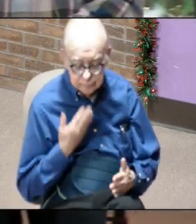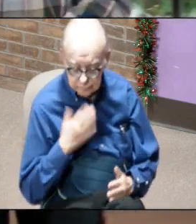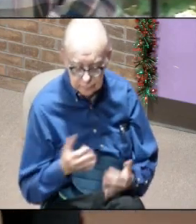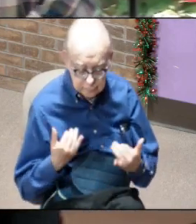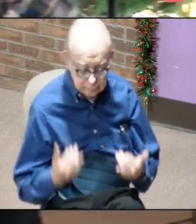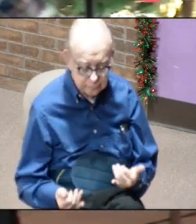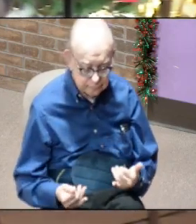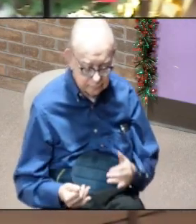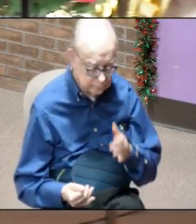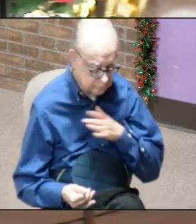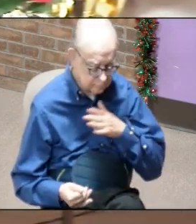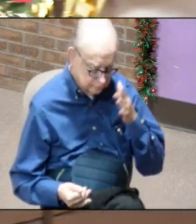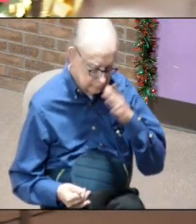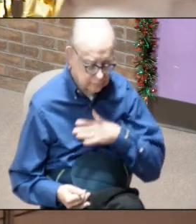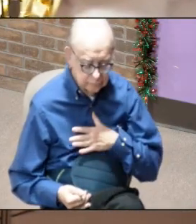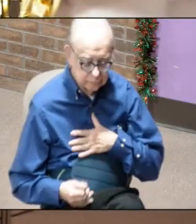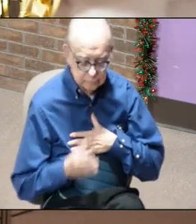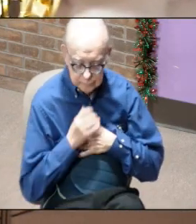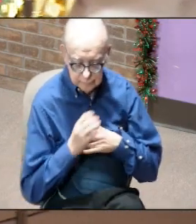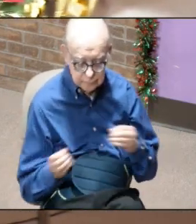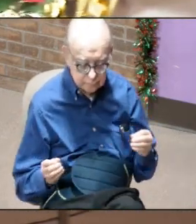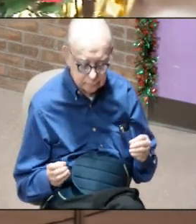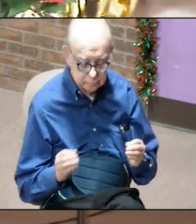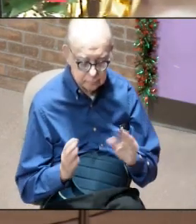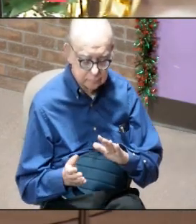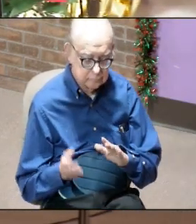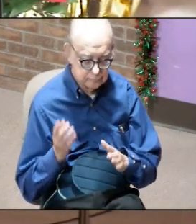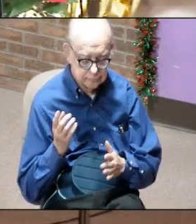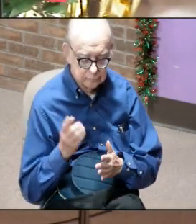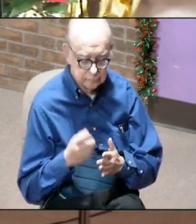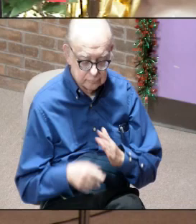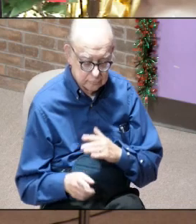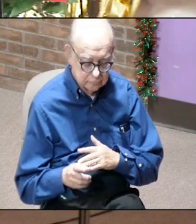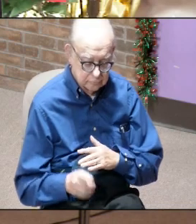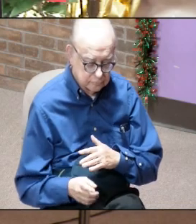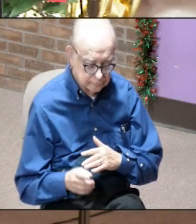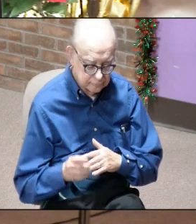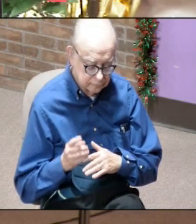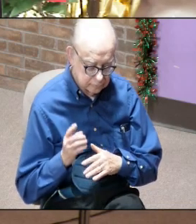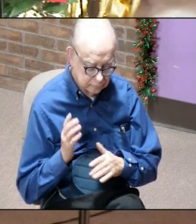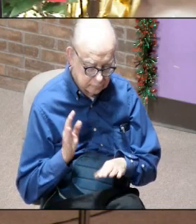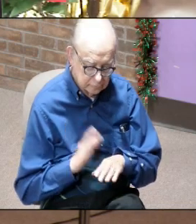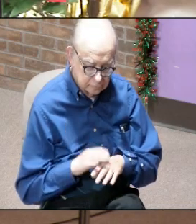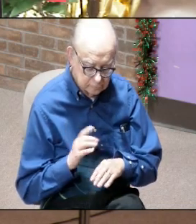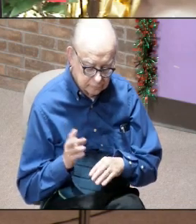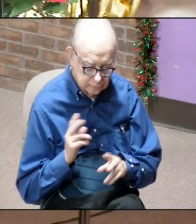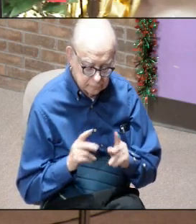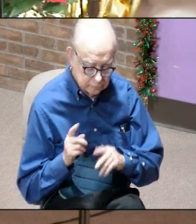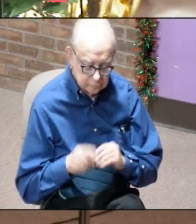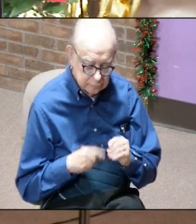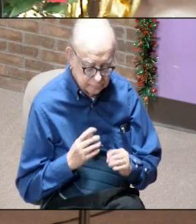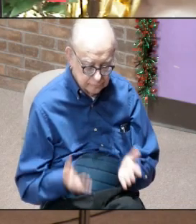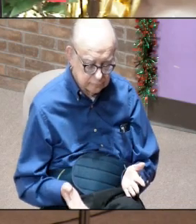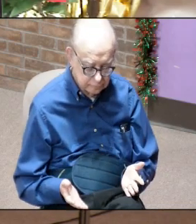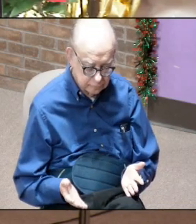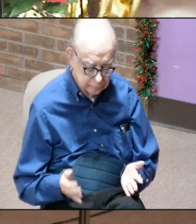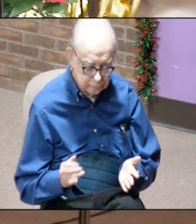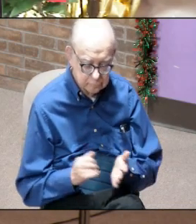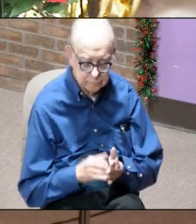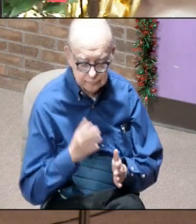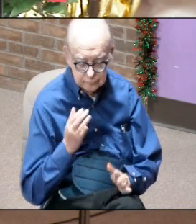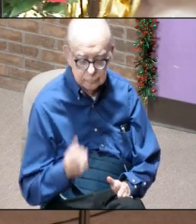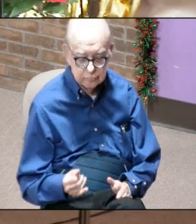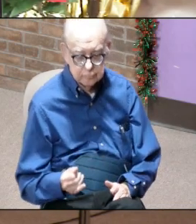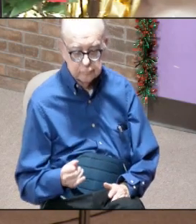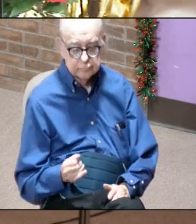now. Ladies and gentlemen, it is nothing compared to what he's pointing people and warning people about here. And this is why